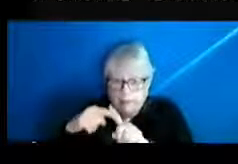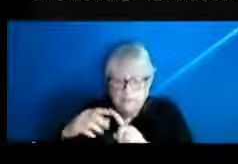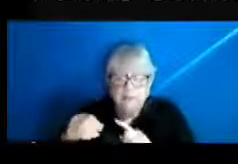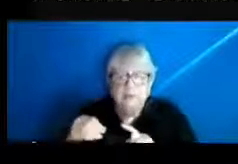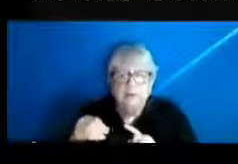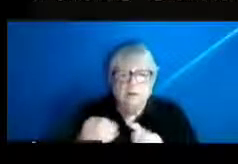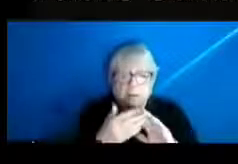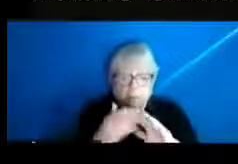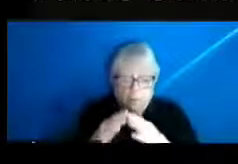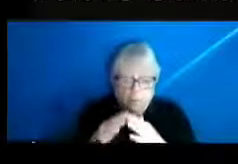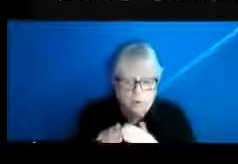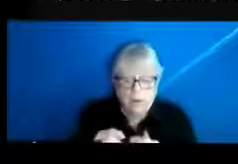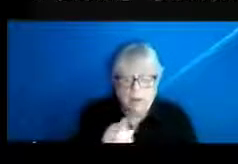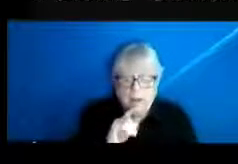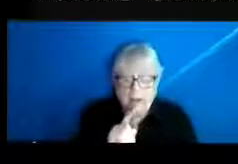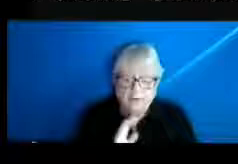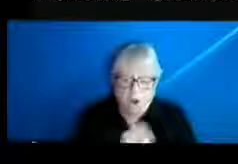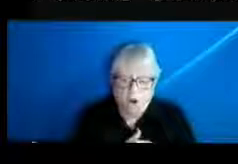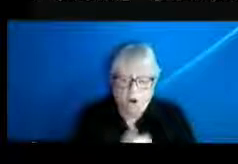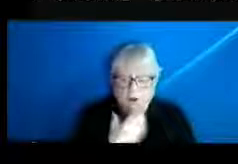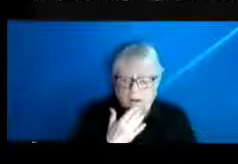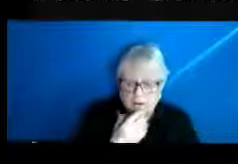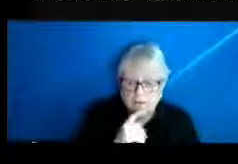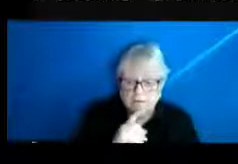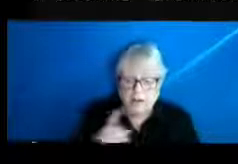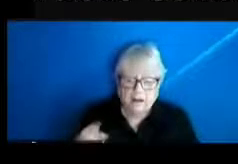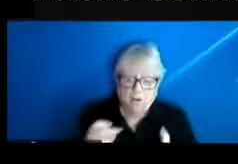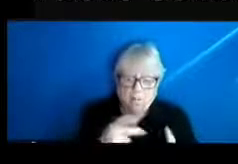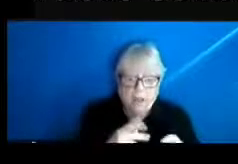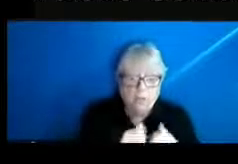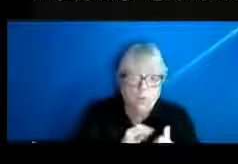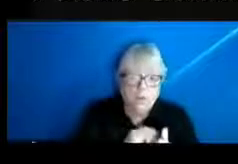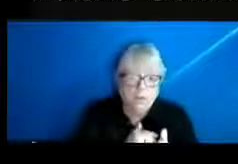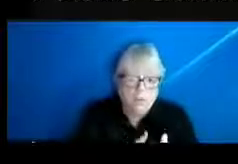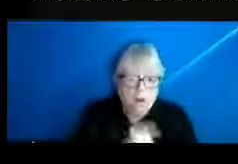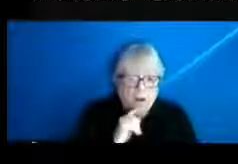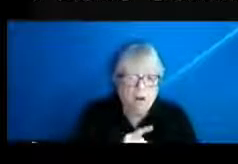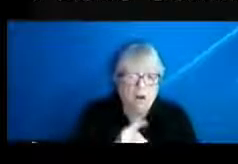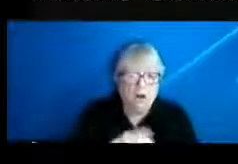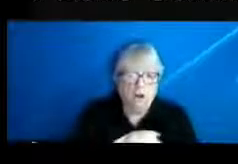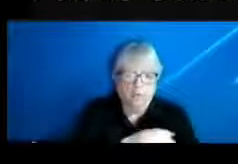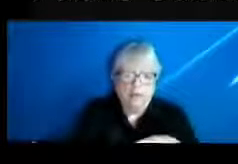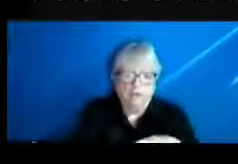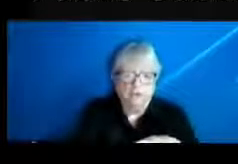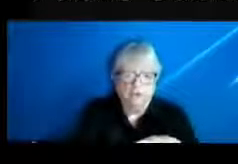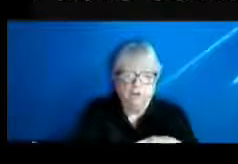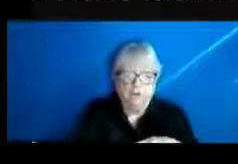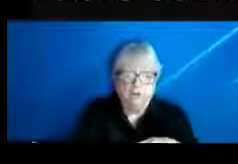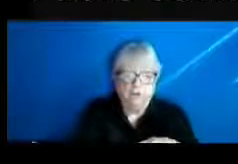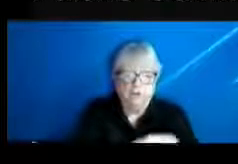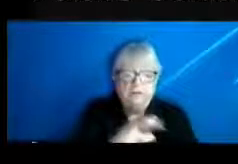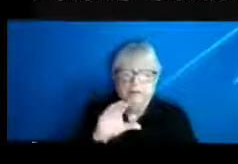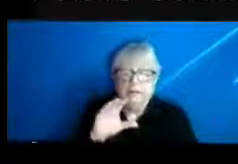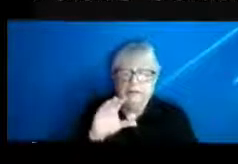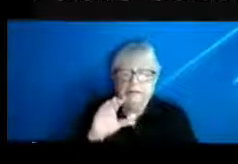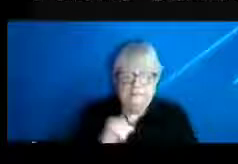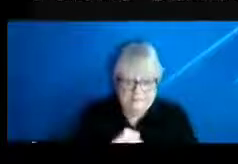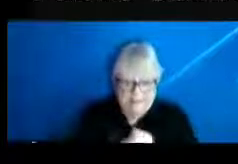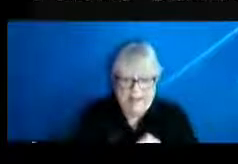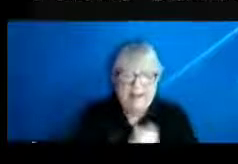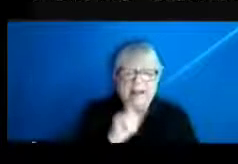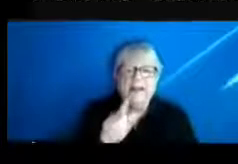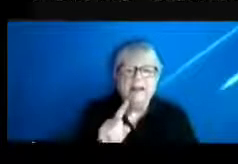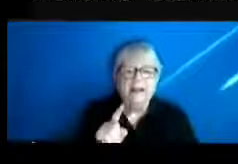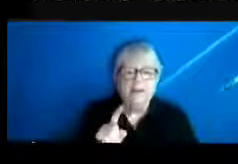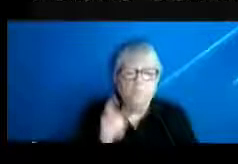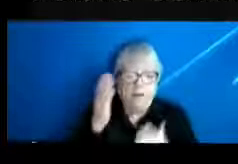with the density shown in darker colors, and then I'll overlay that with our Congressional, Senate, and Assembly recommendations. In my packet, there